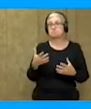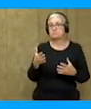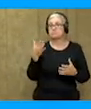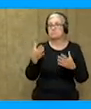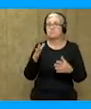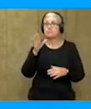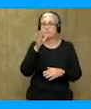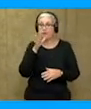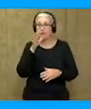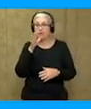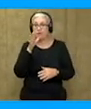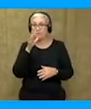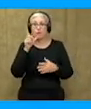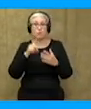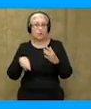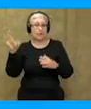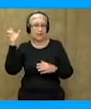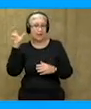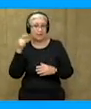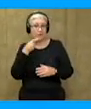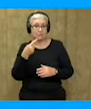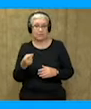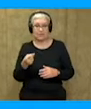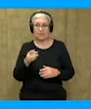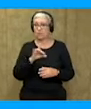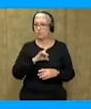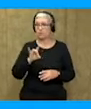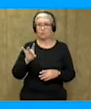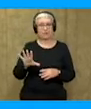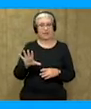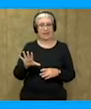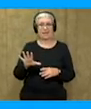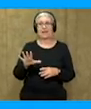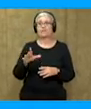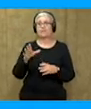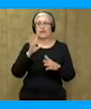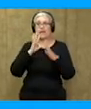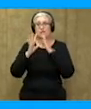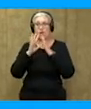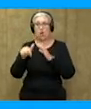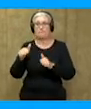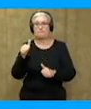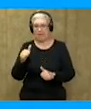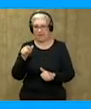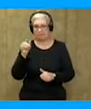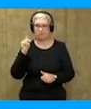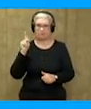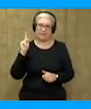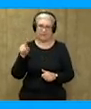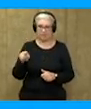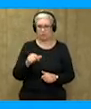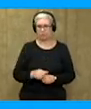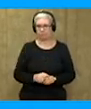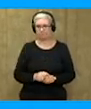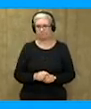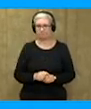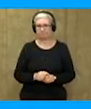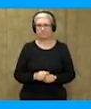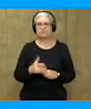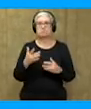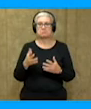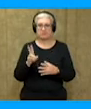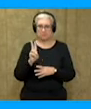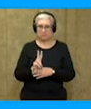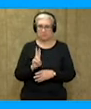so Mom, what I'm hearing you say is you don't like it when I talk back to you. That's a great example of how you can